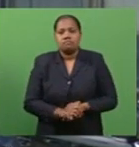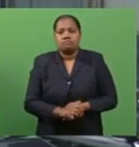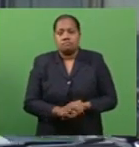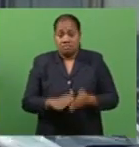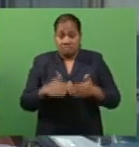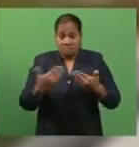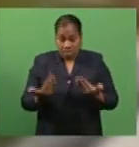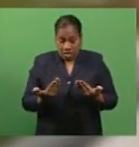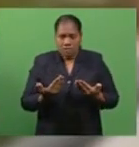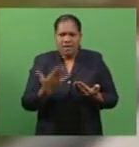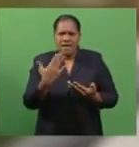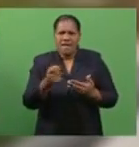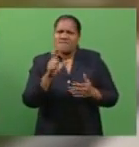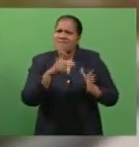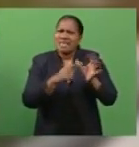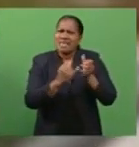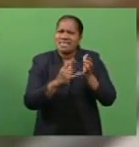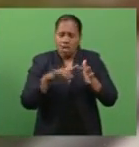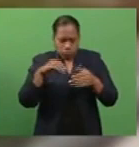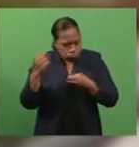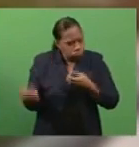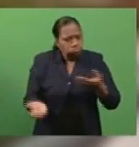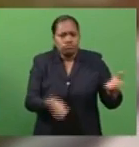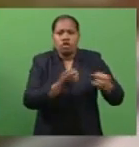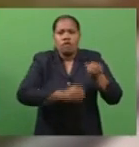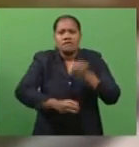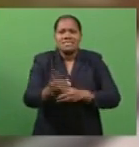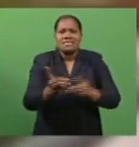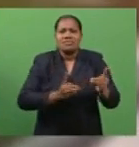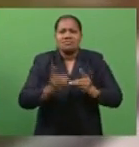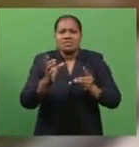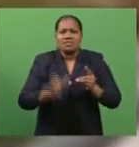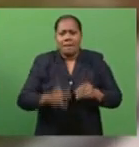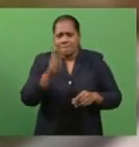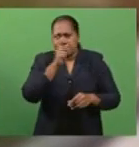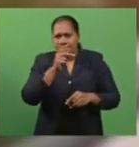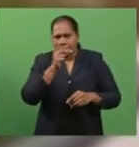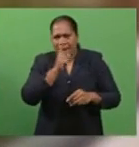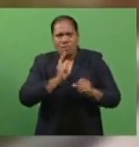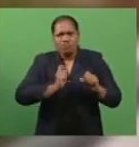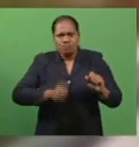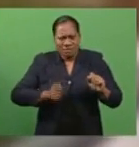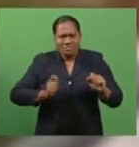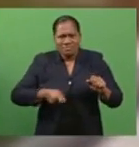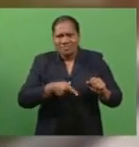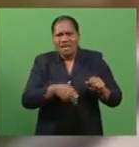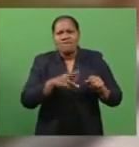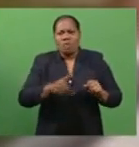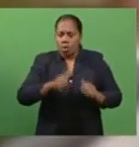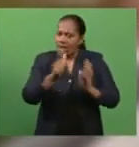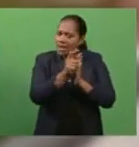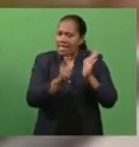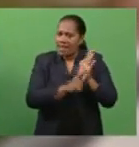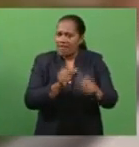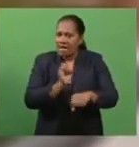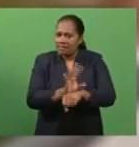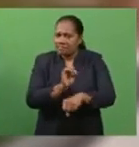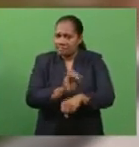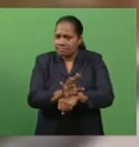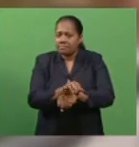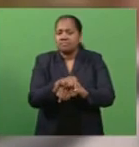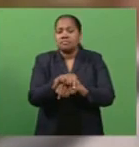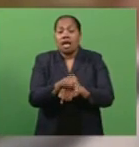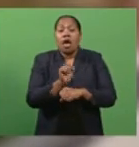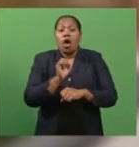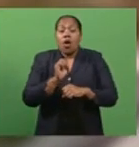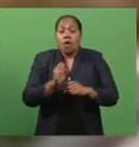case file had been submitted to the Office of the Director of Public Prosecutions for independent legal advice. The opposition